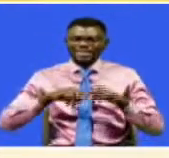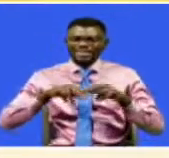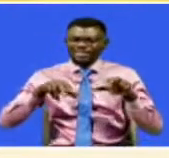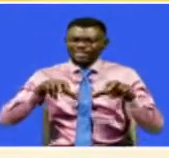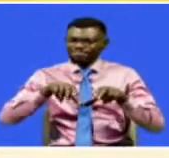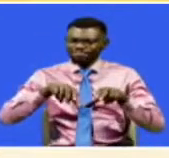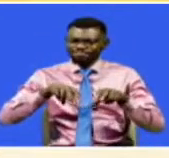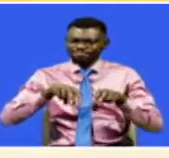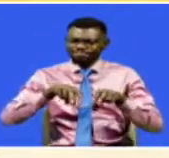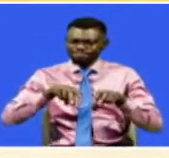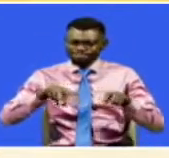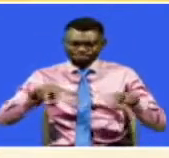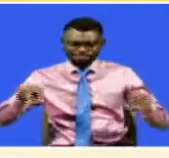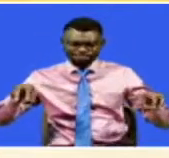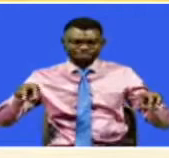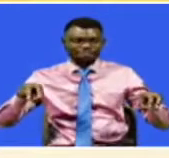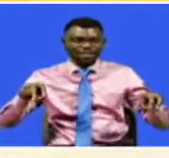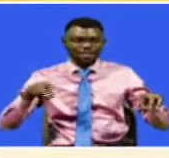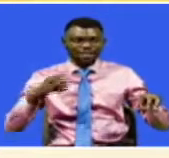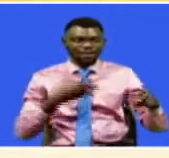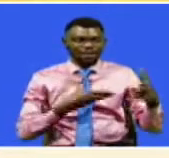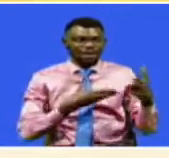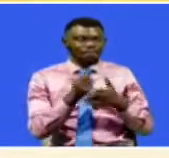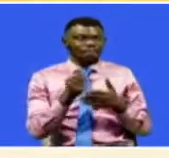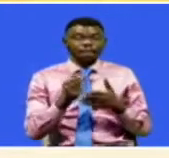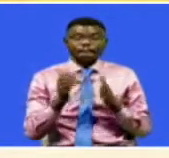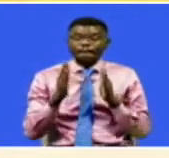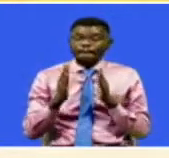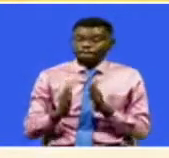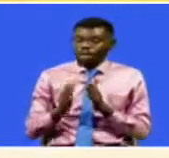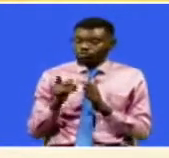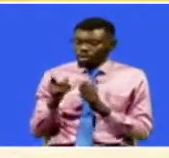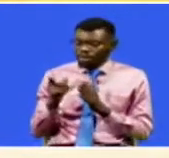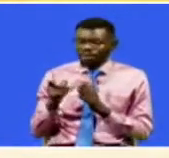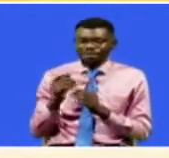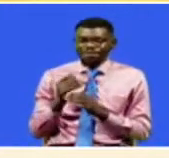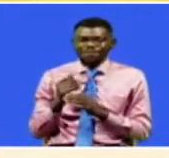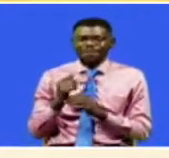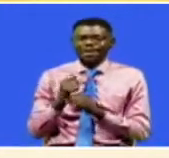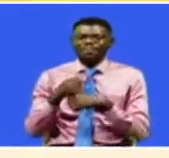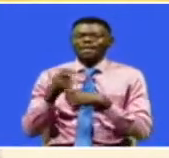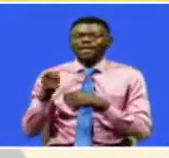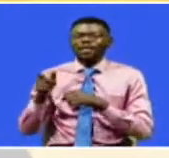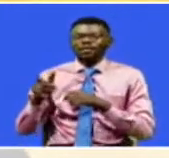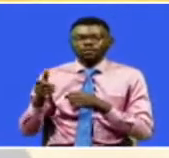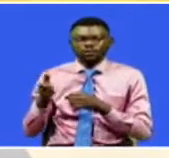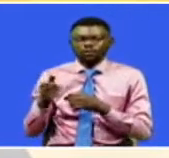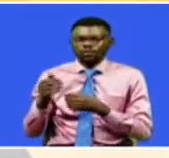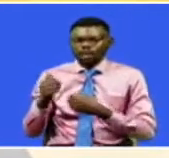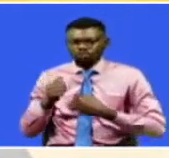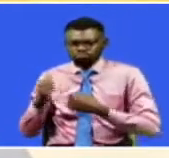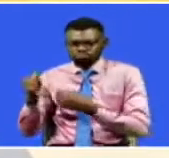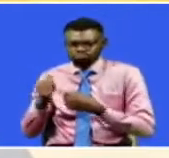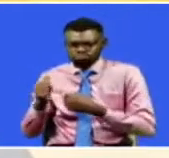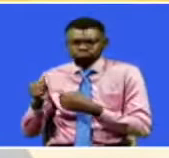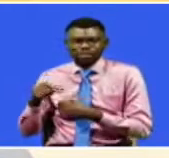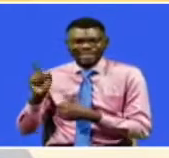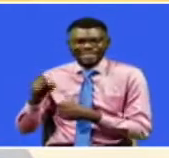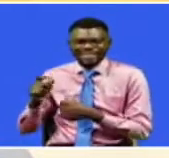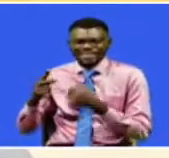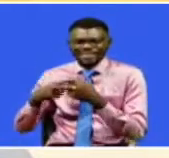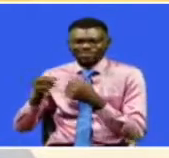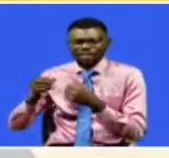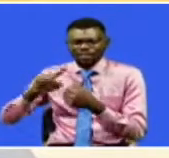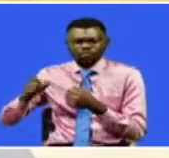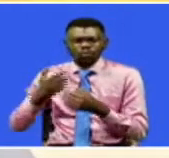fellow who sold me that bench told me he just needed an equipment of 70,000 shillings to bend the steel. You know,